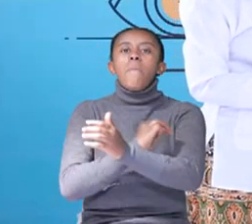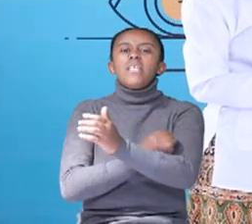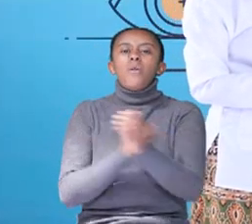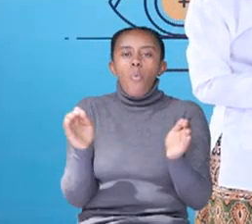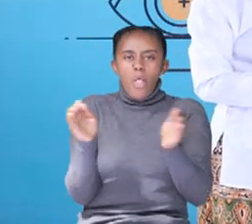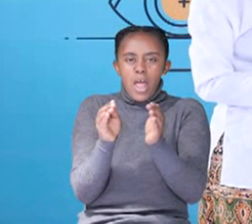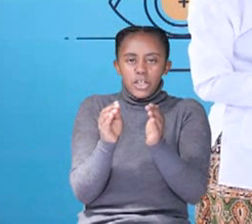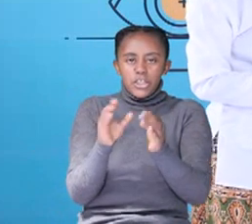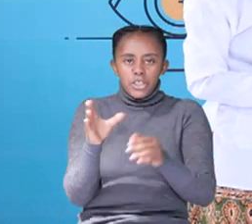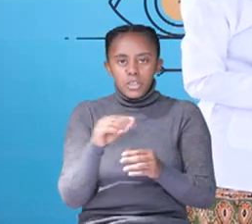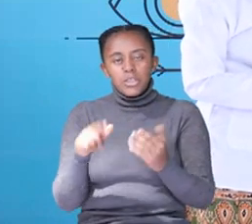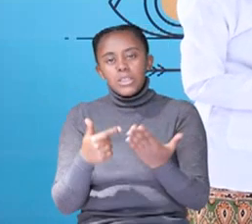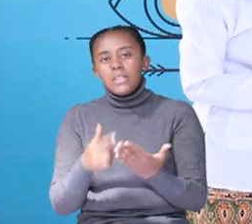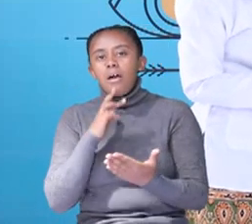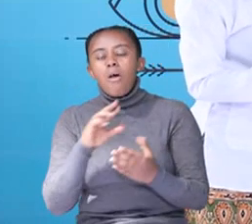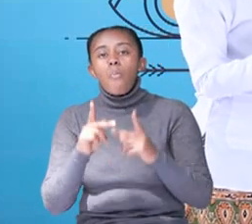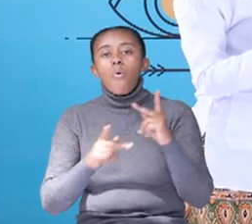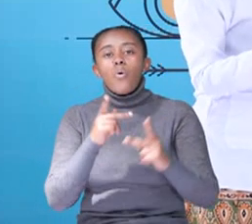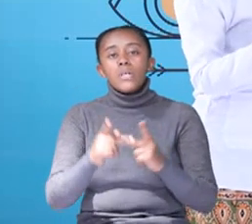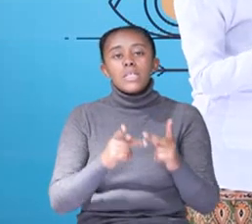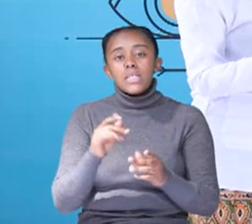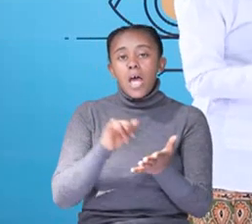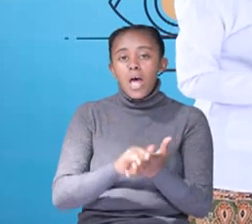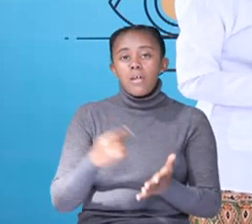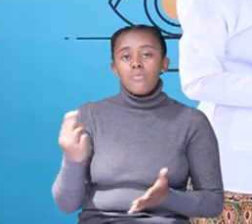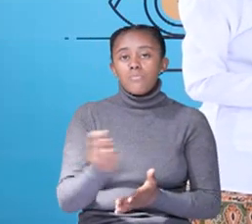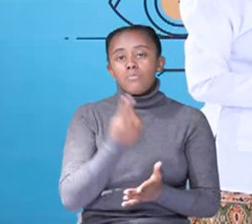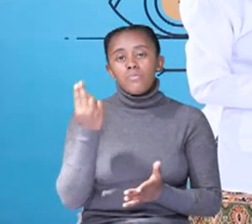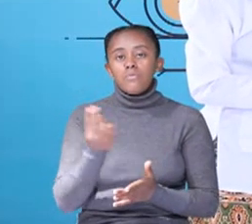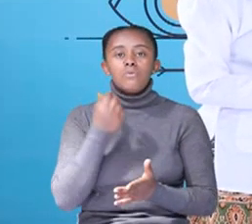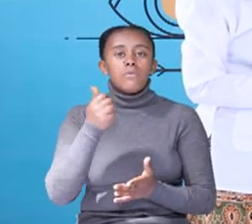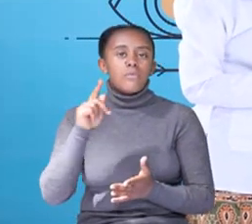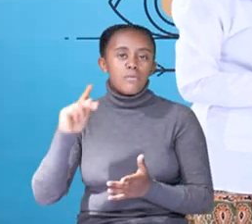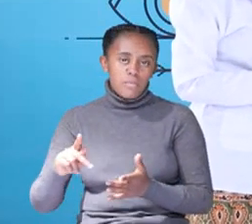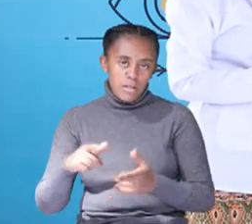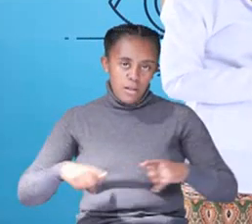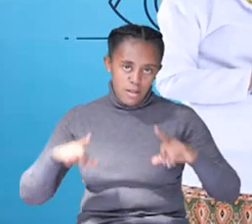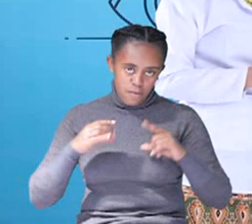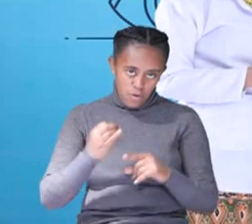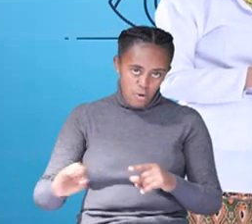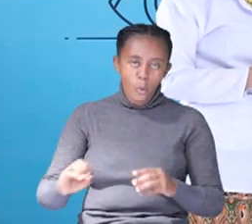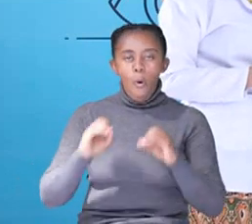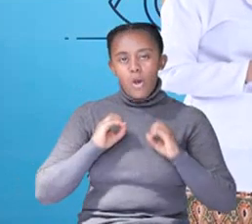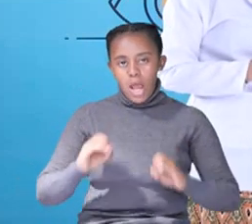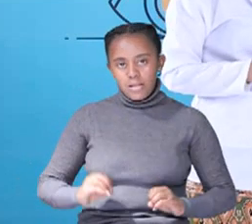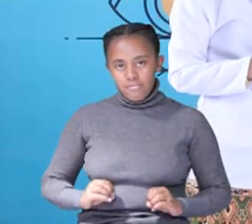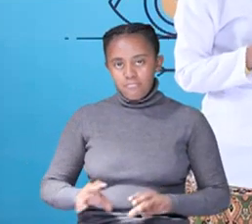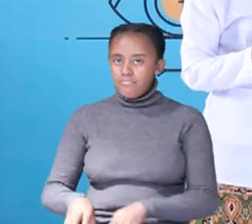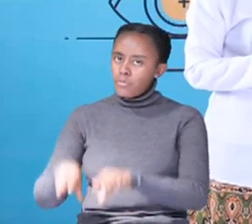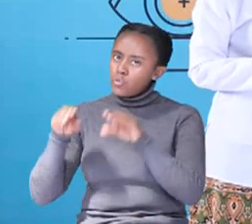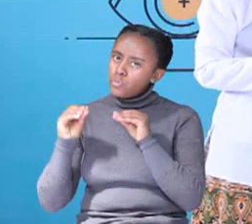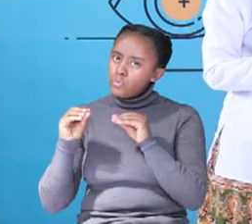contraction and so on. These are processes that use ATP in living organisms.